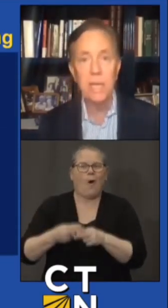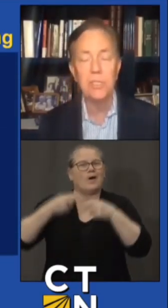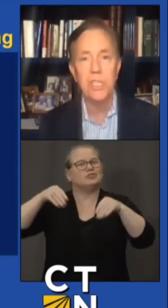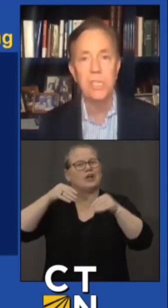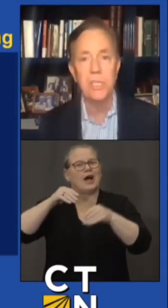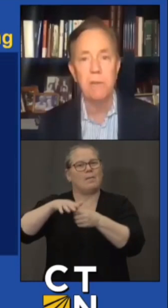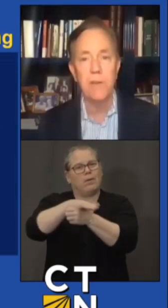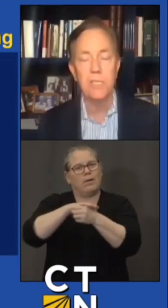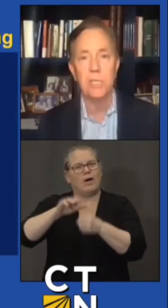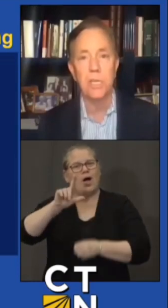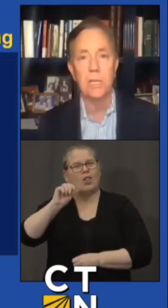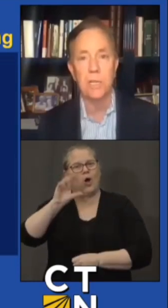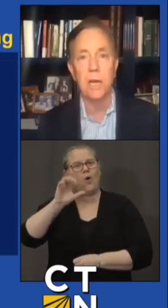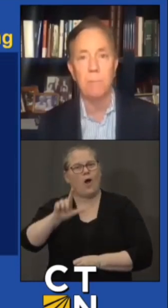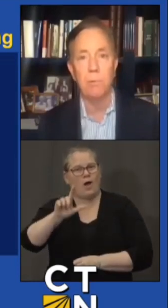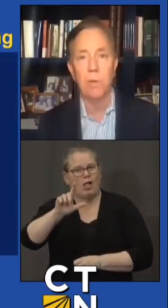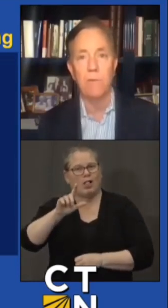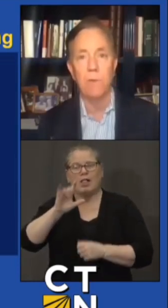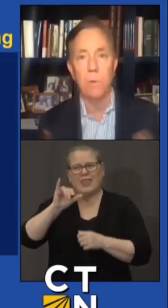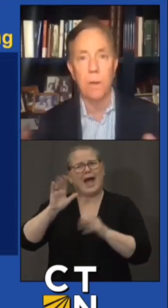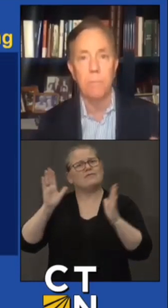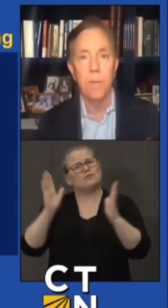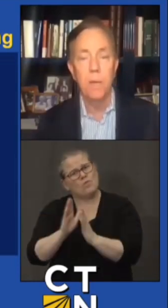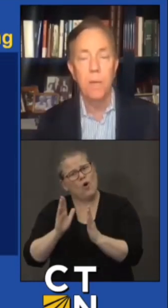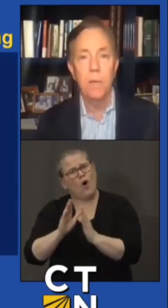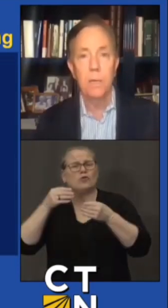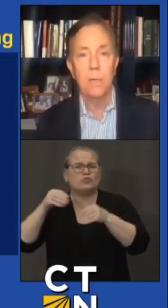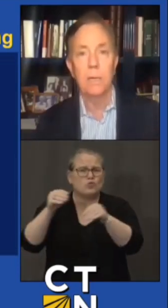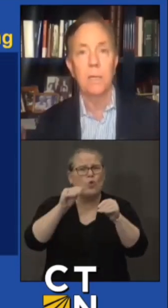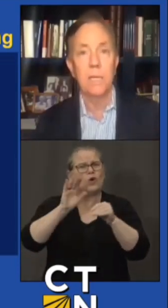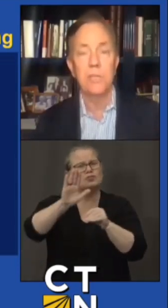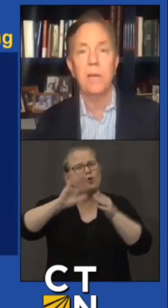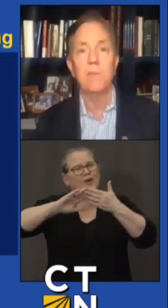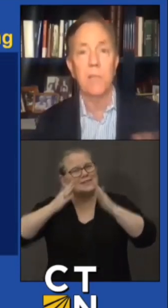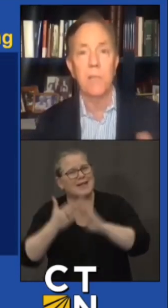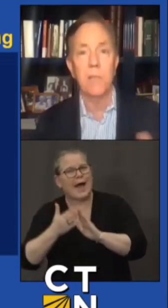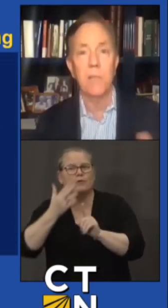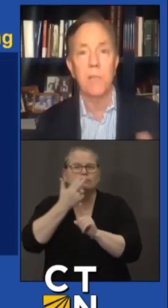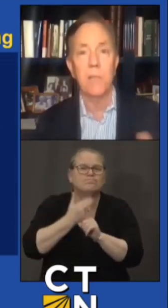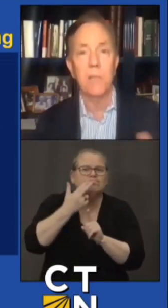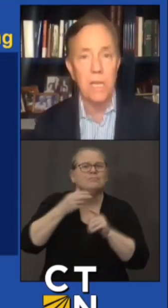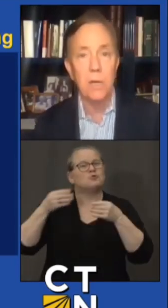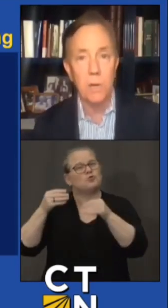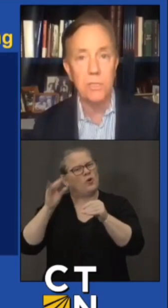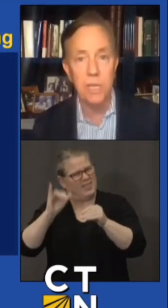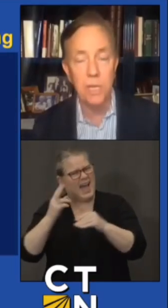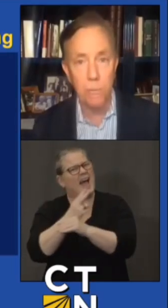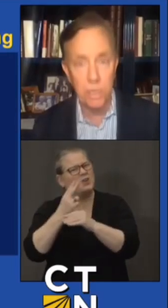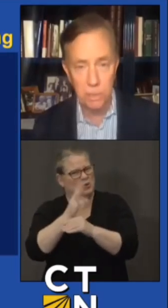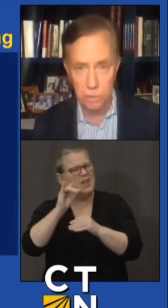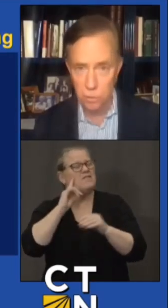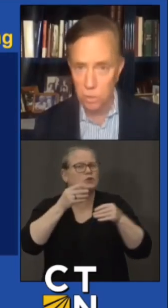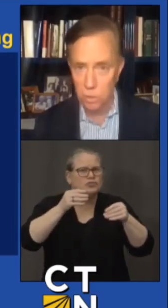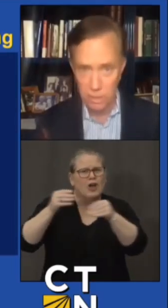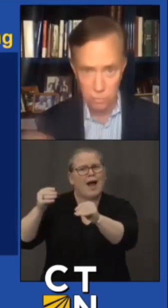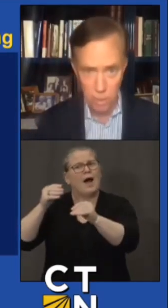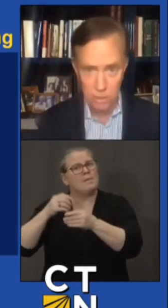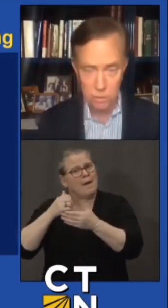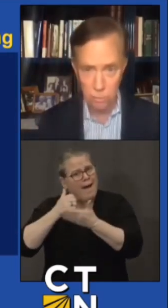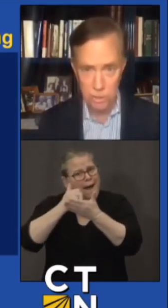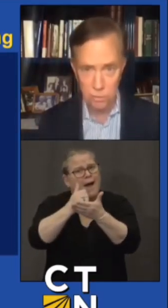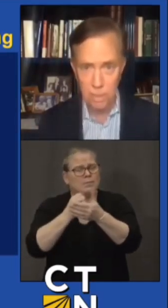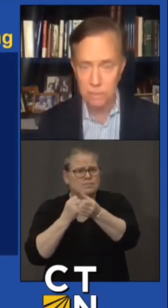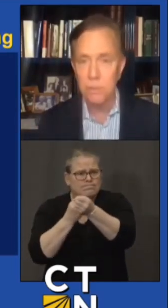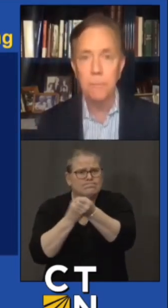I think it's ctvisit.com will give you a listing of a lot of our most interesting retail stores as well